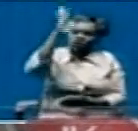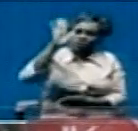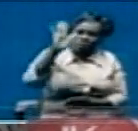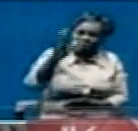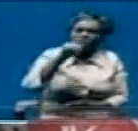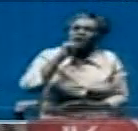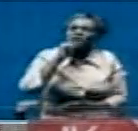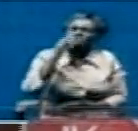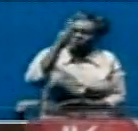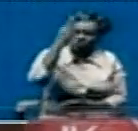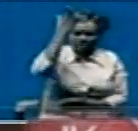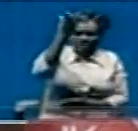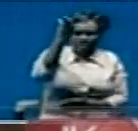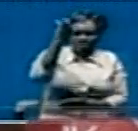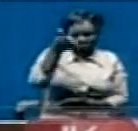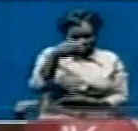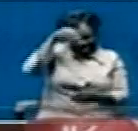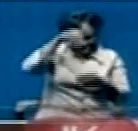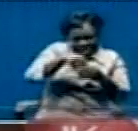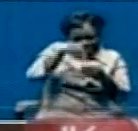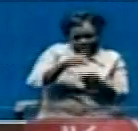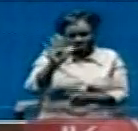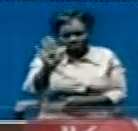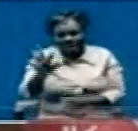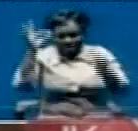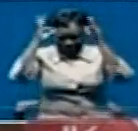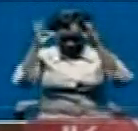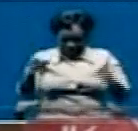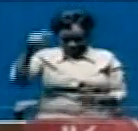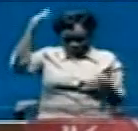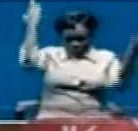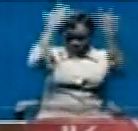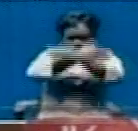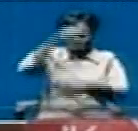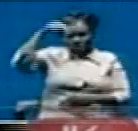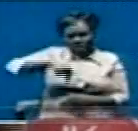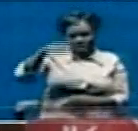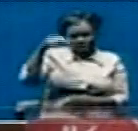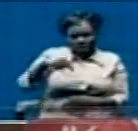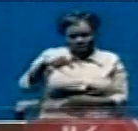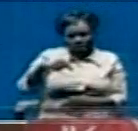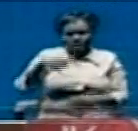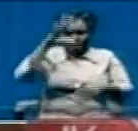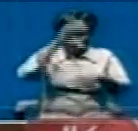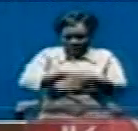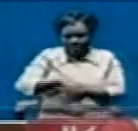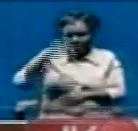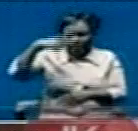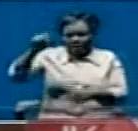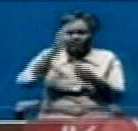not ahead of you. It's on the inside. Decide tonight to germinate your seed. Get the right people around